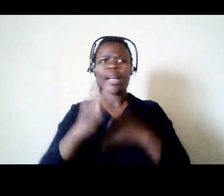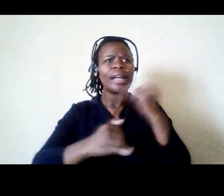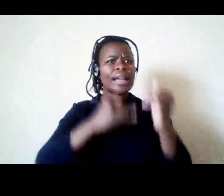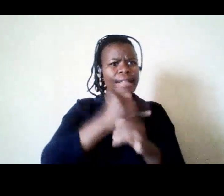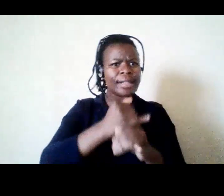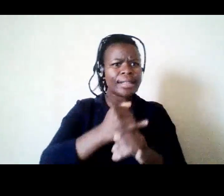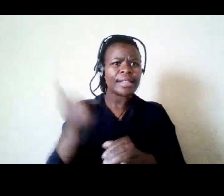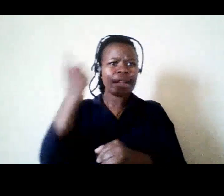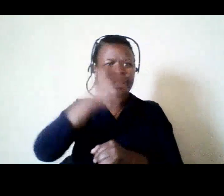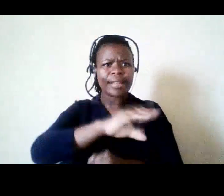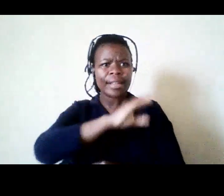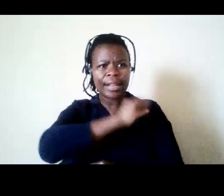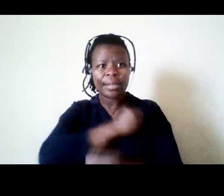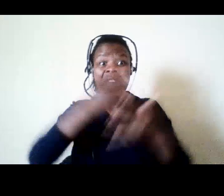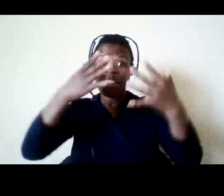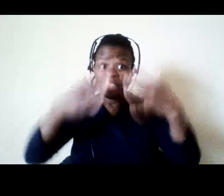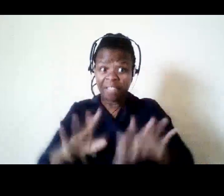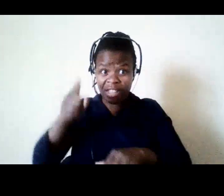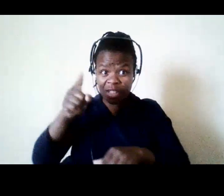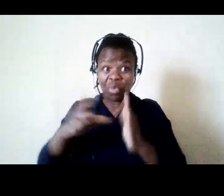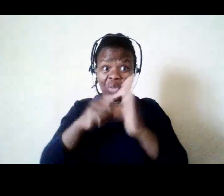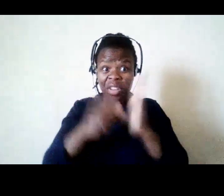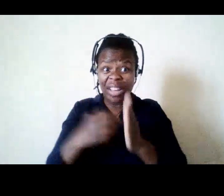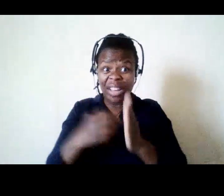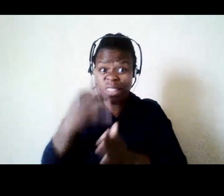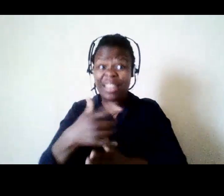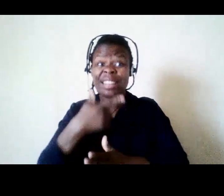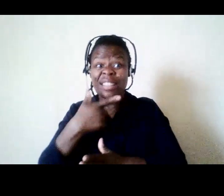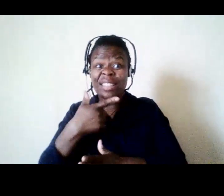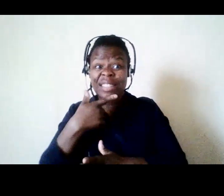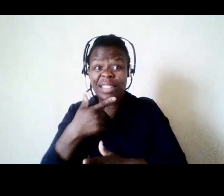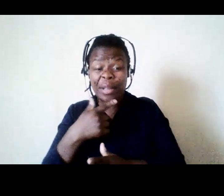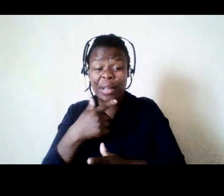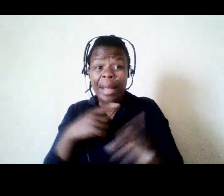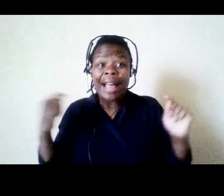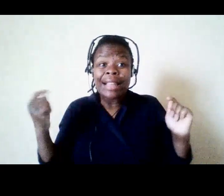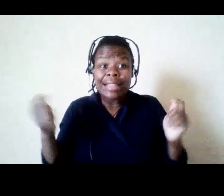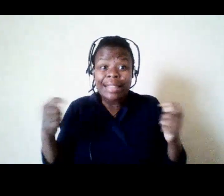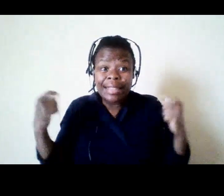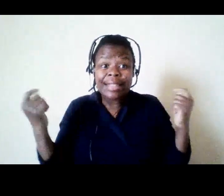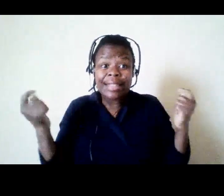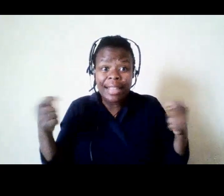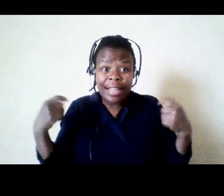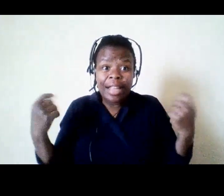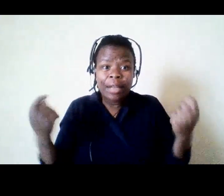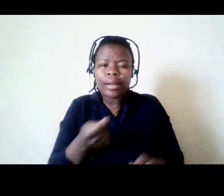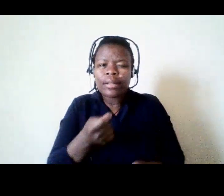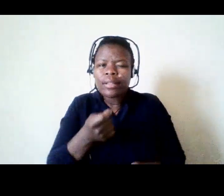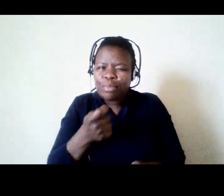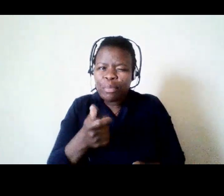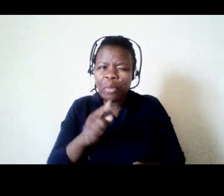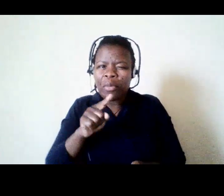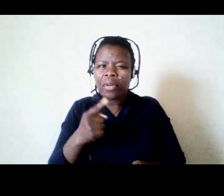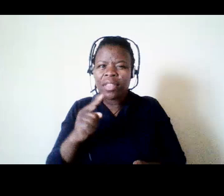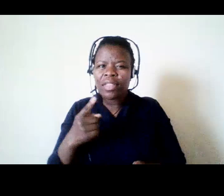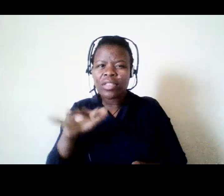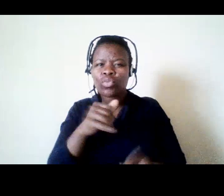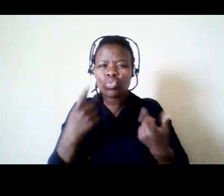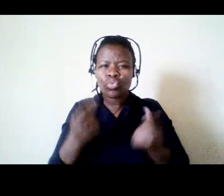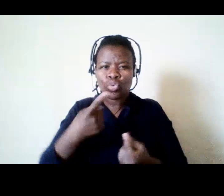ends there on the 3rd of December. They only celebrate even the small things that they've done for people with disabilities. But